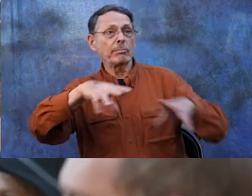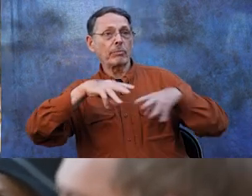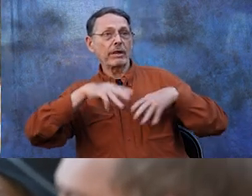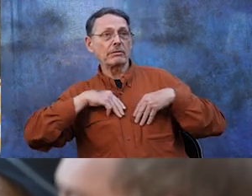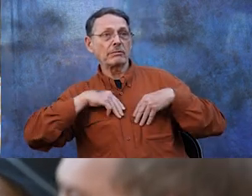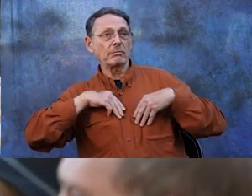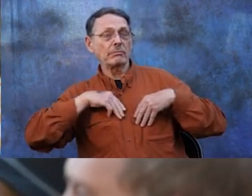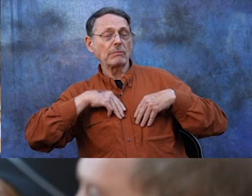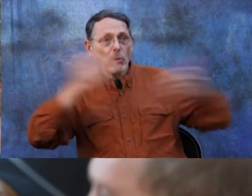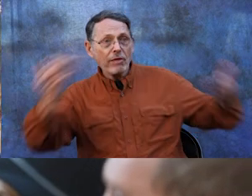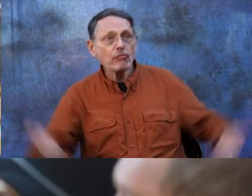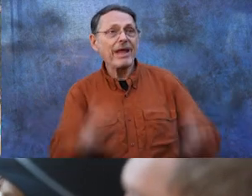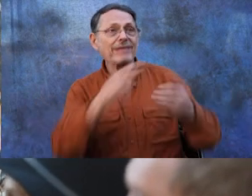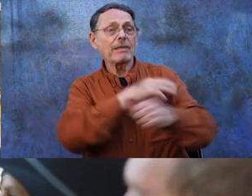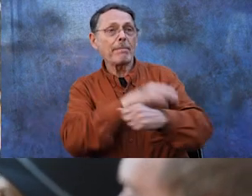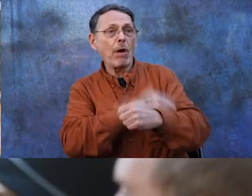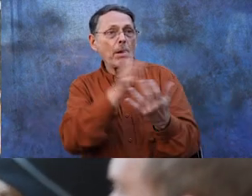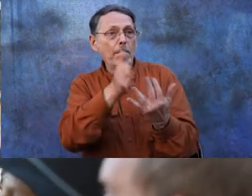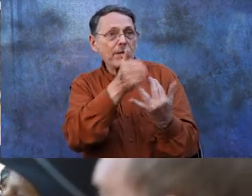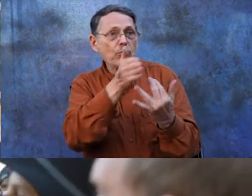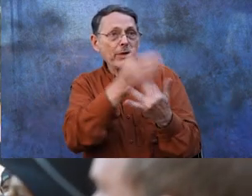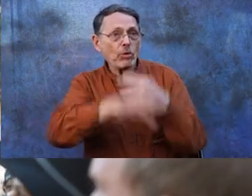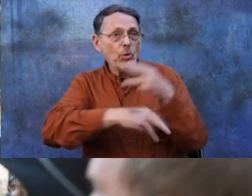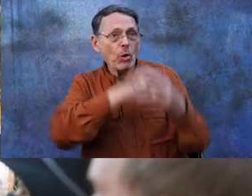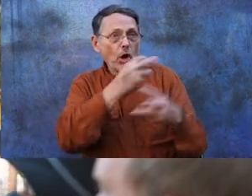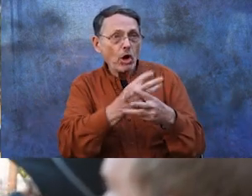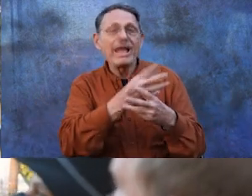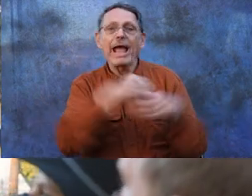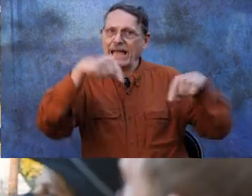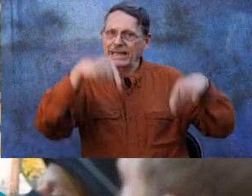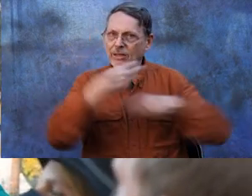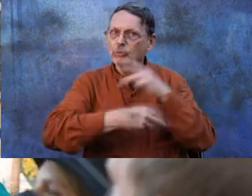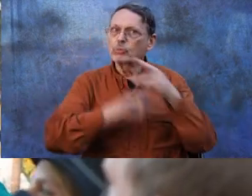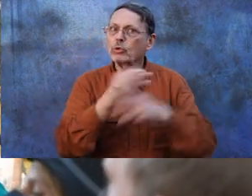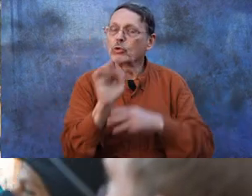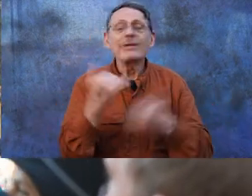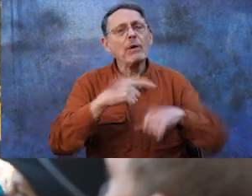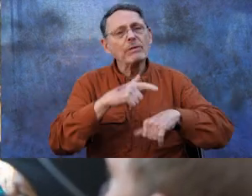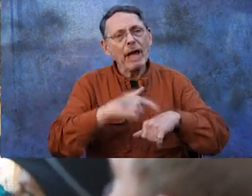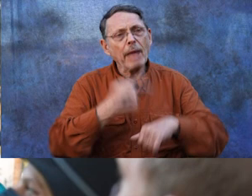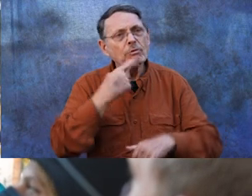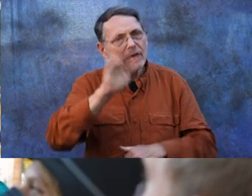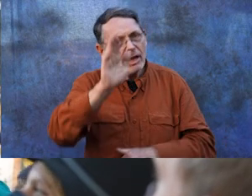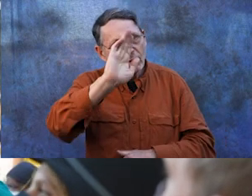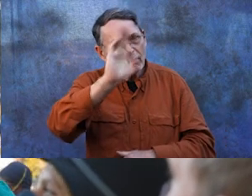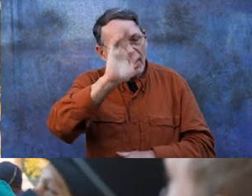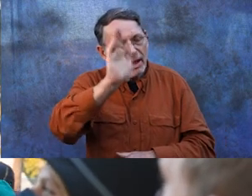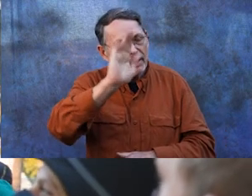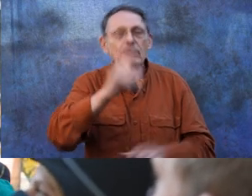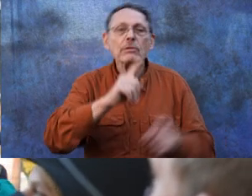We've raised it between the worlds, and we've raised it in this world. But now it's the time to say